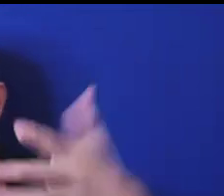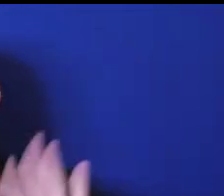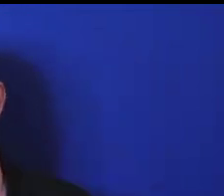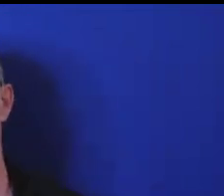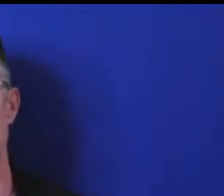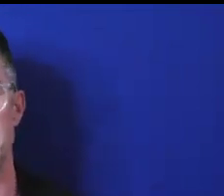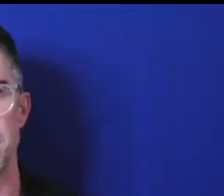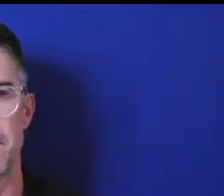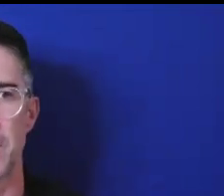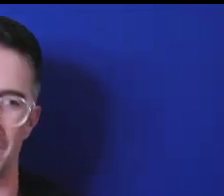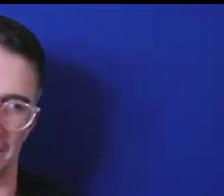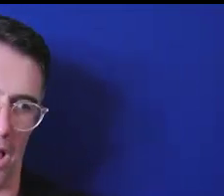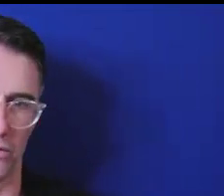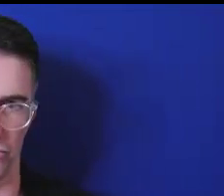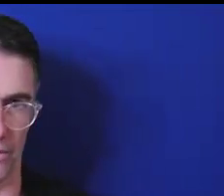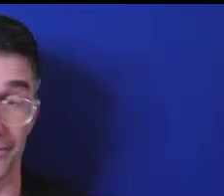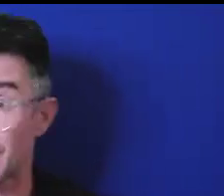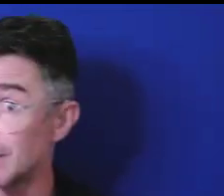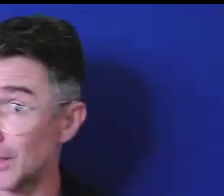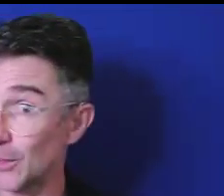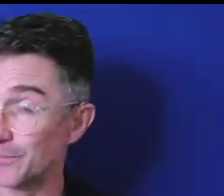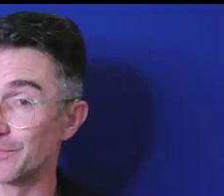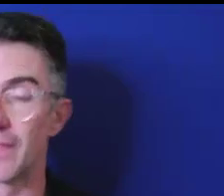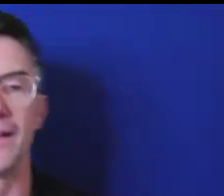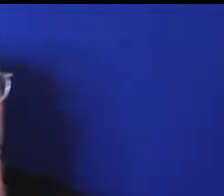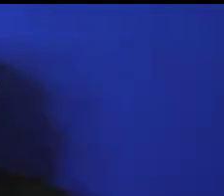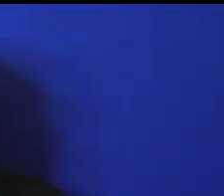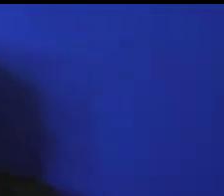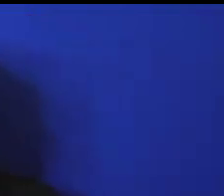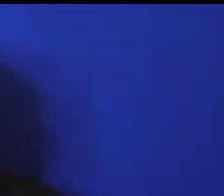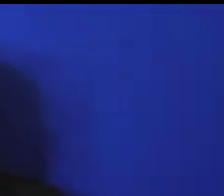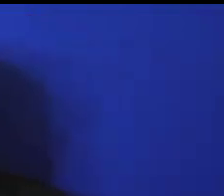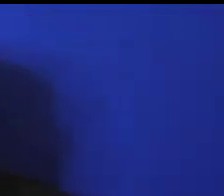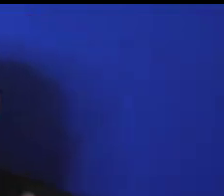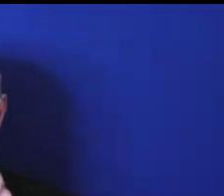that we get was related to